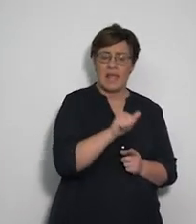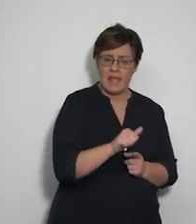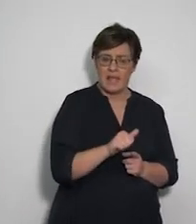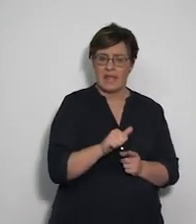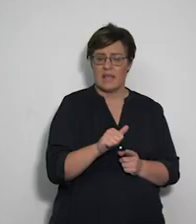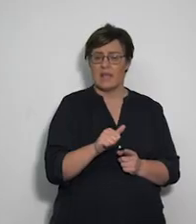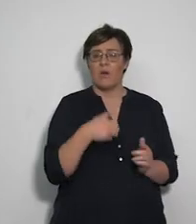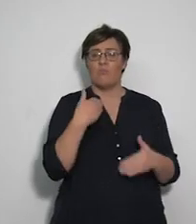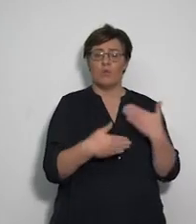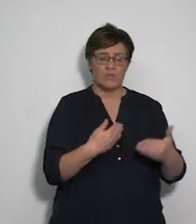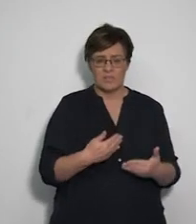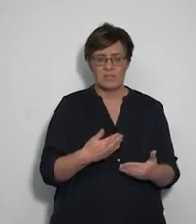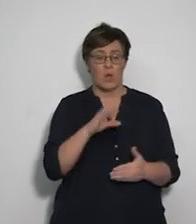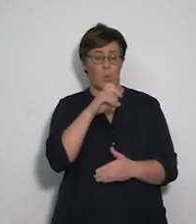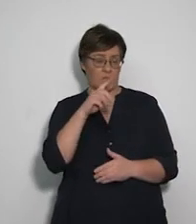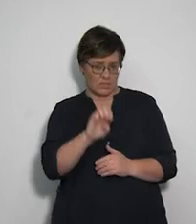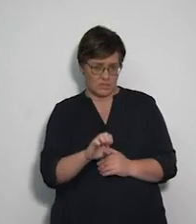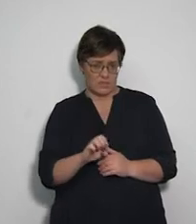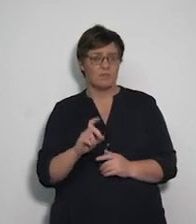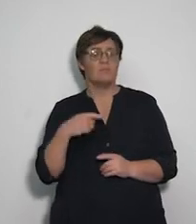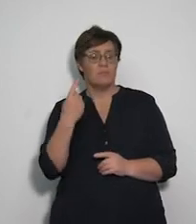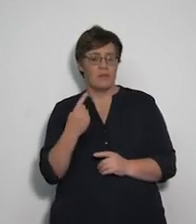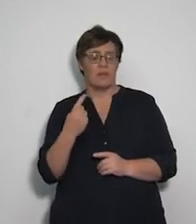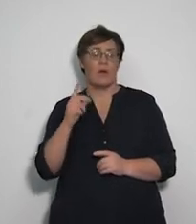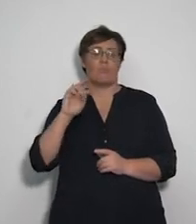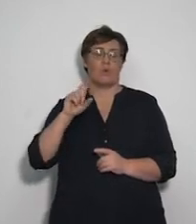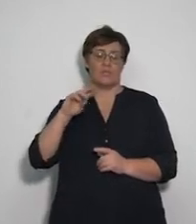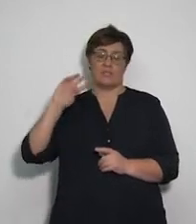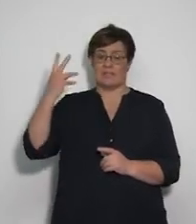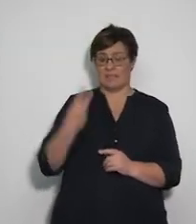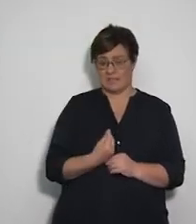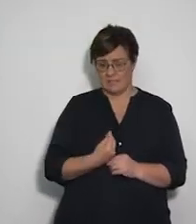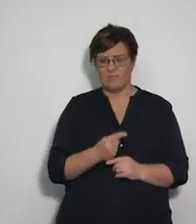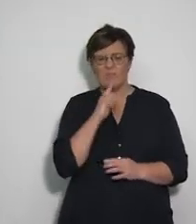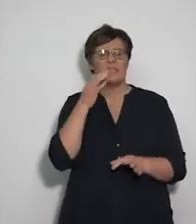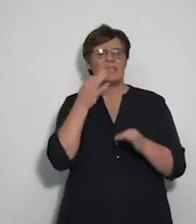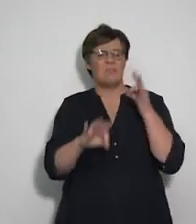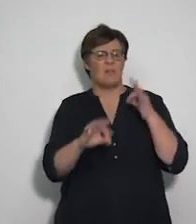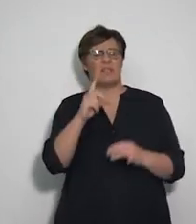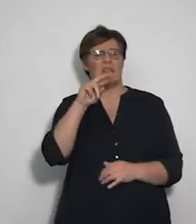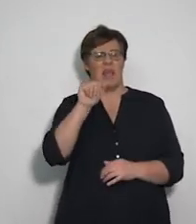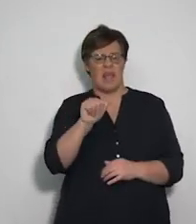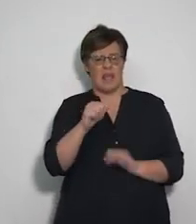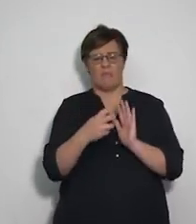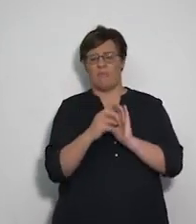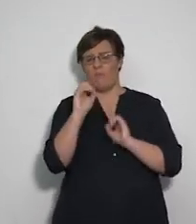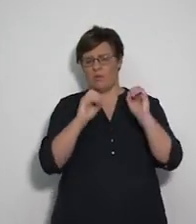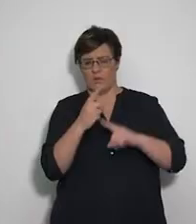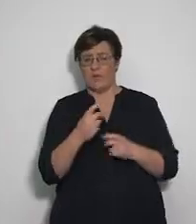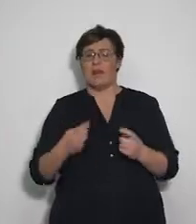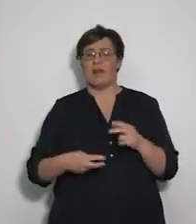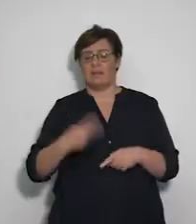DNA undergoing process called what we refer to later on as protein synthesis. So this is just a simple DNA molecule where we see